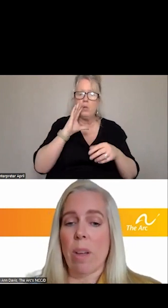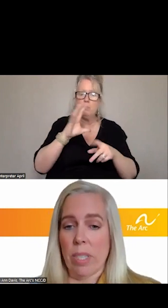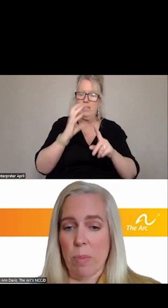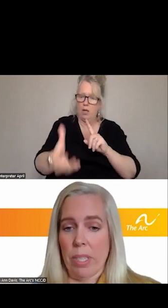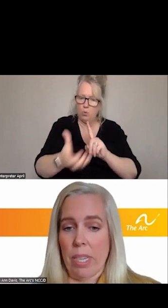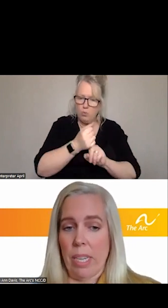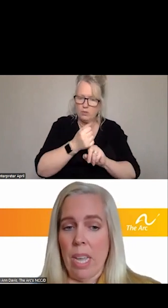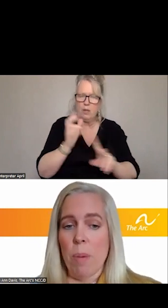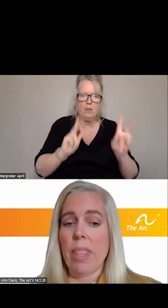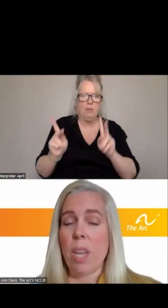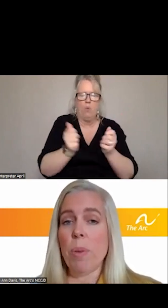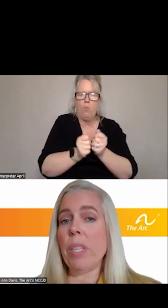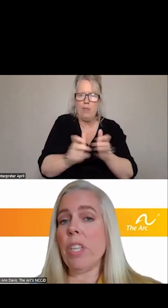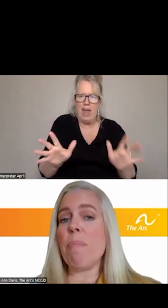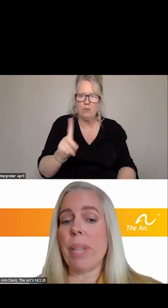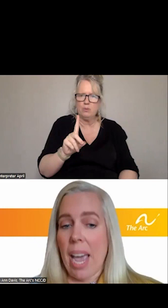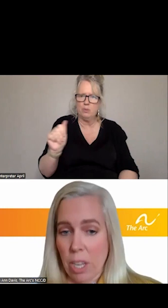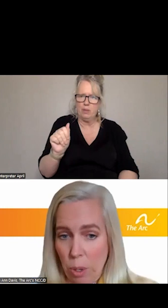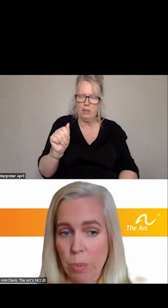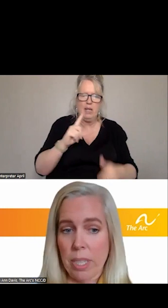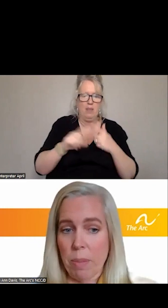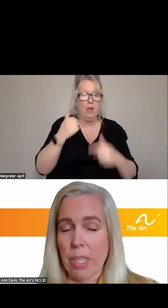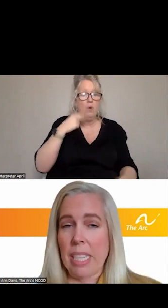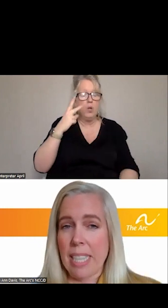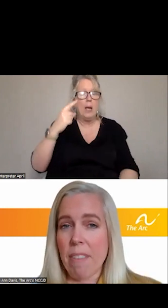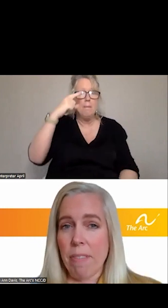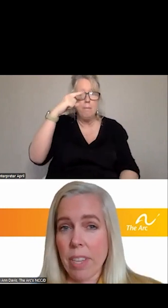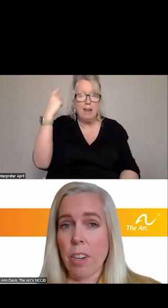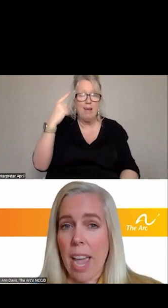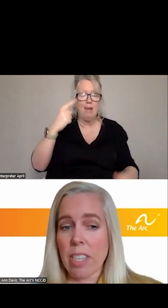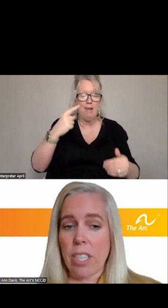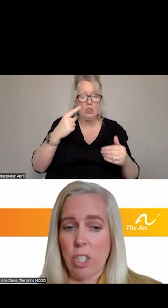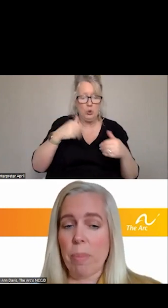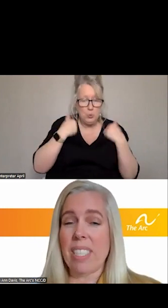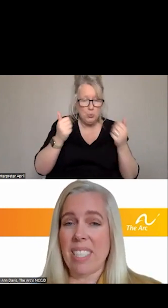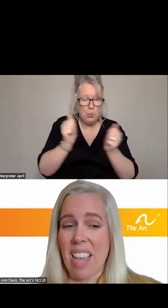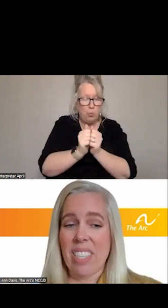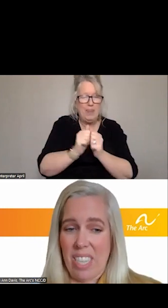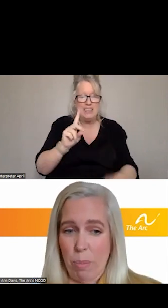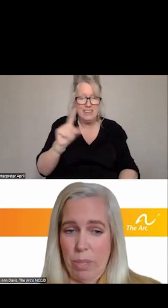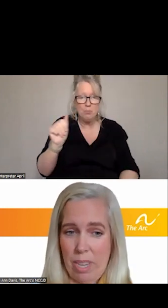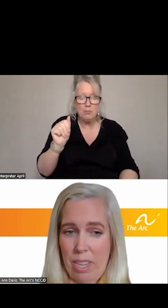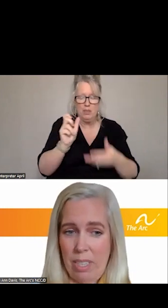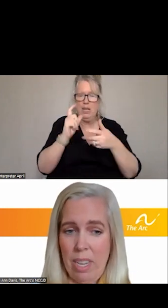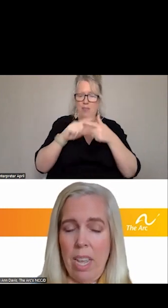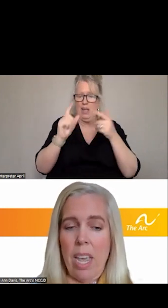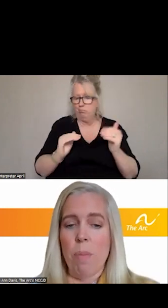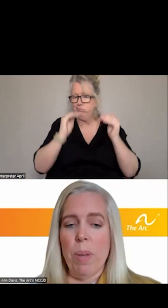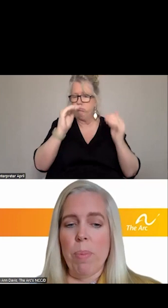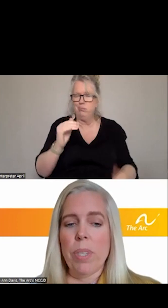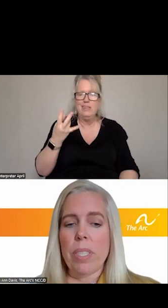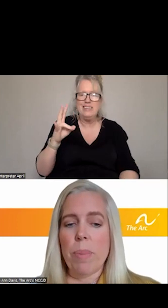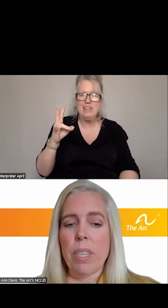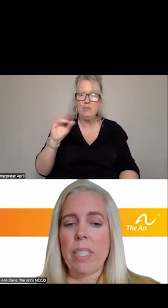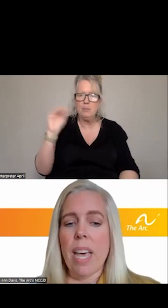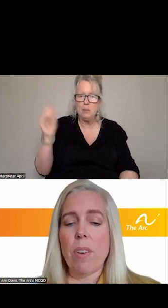peers without disability. But then when we look at Black youth with disabilities, that figure actually jumps to 17%. And